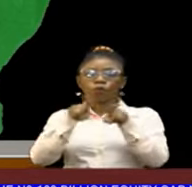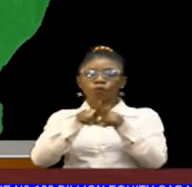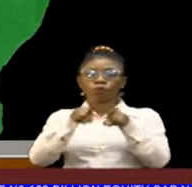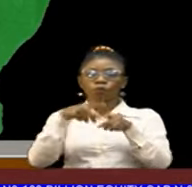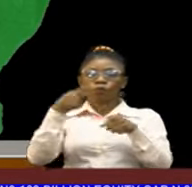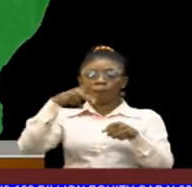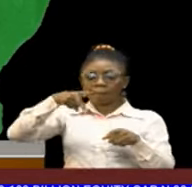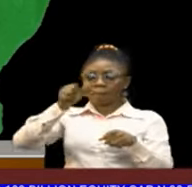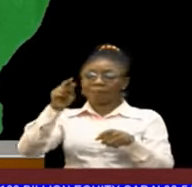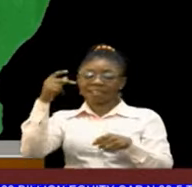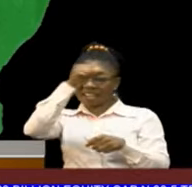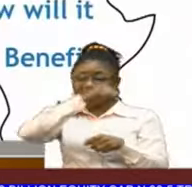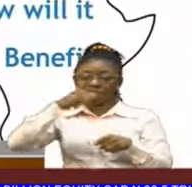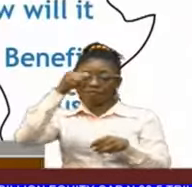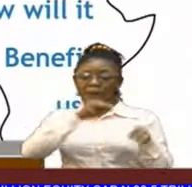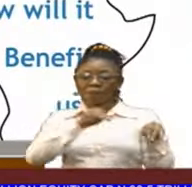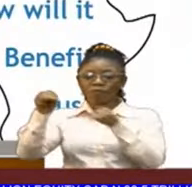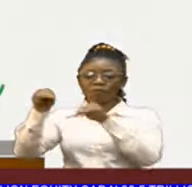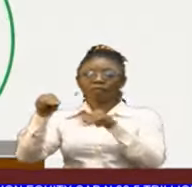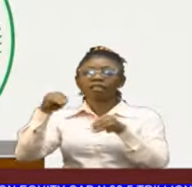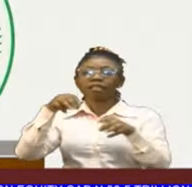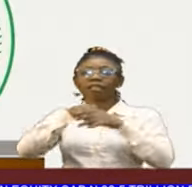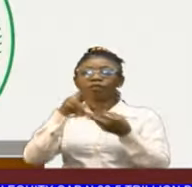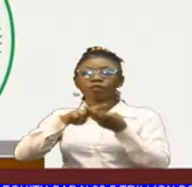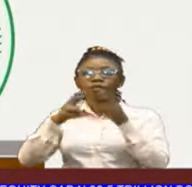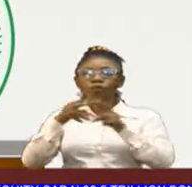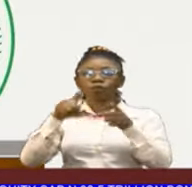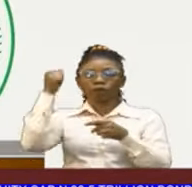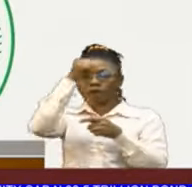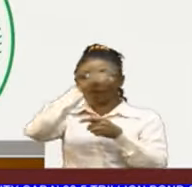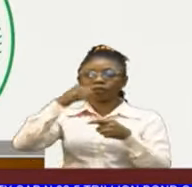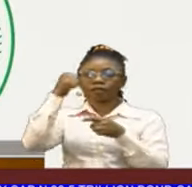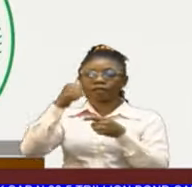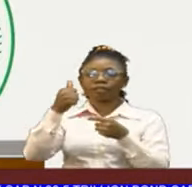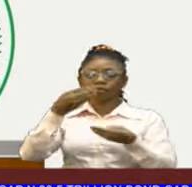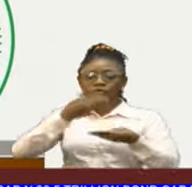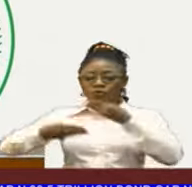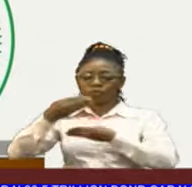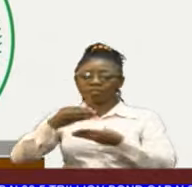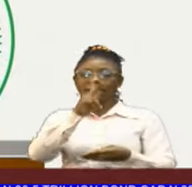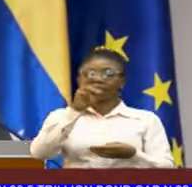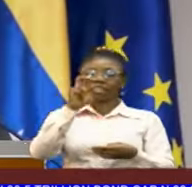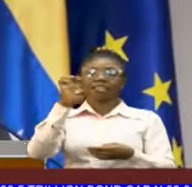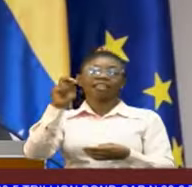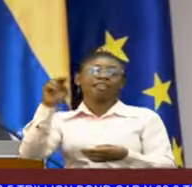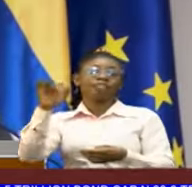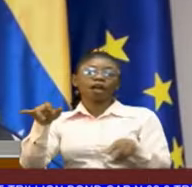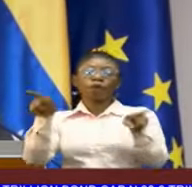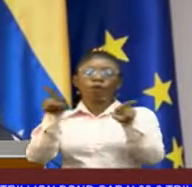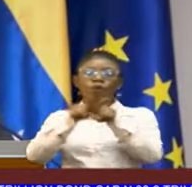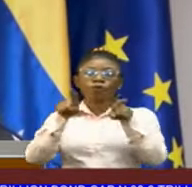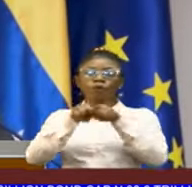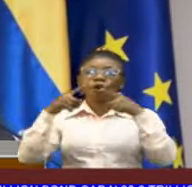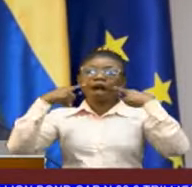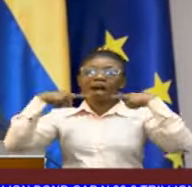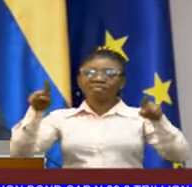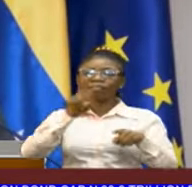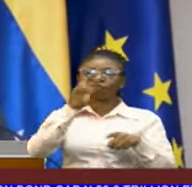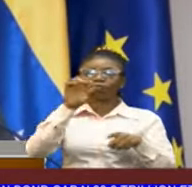Pan-Africa movement in relation to Continental Free Trade Area Agreement, Kenya has also announced visa-free